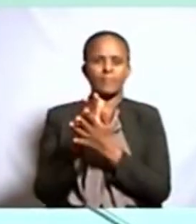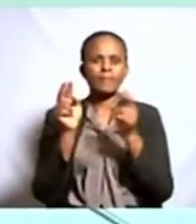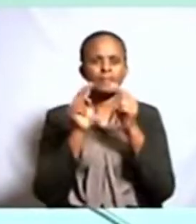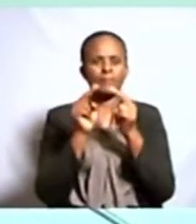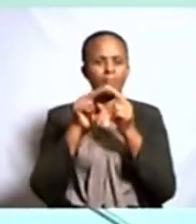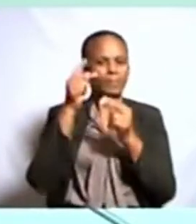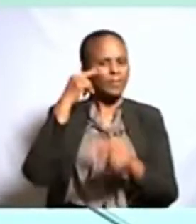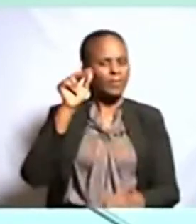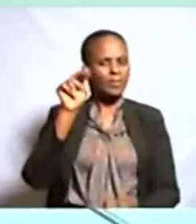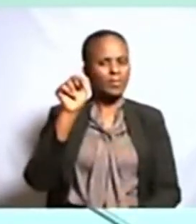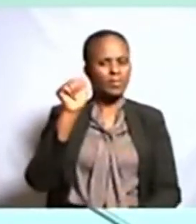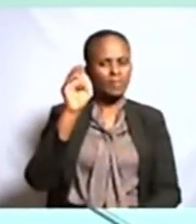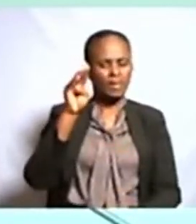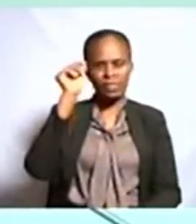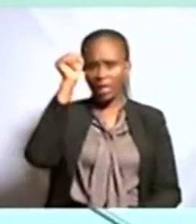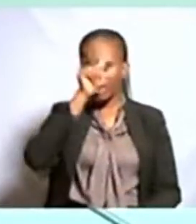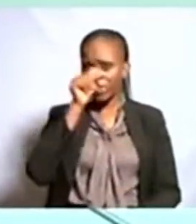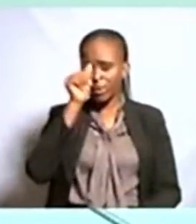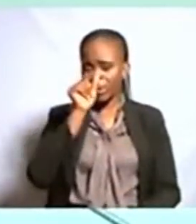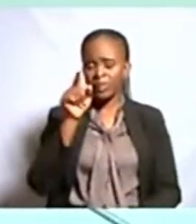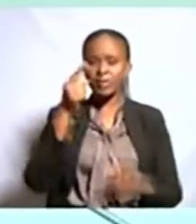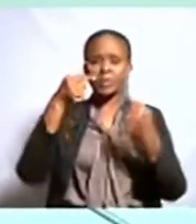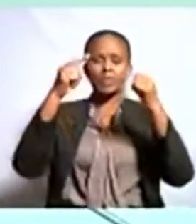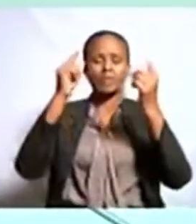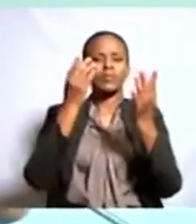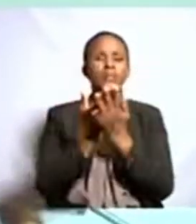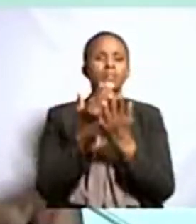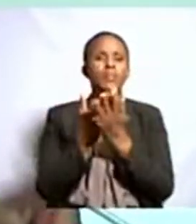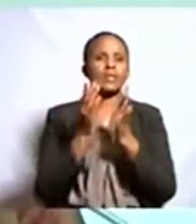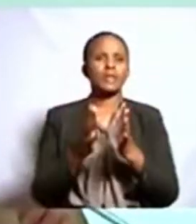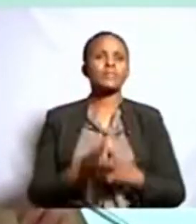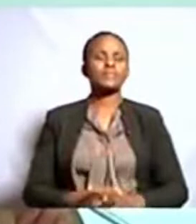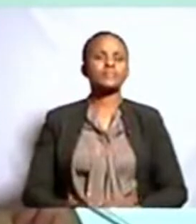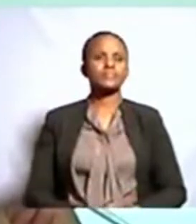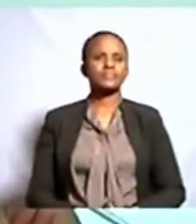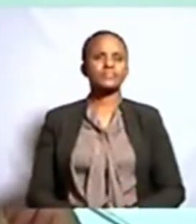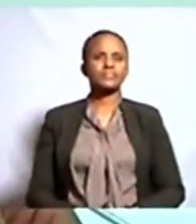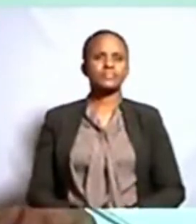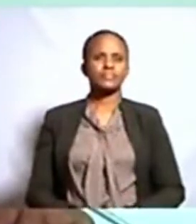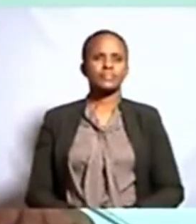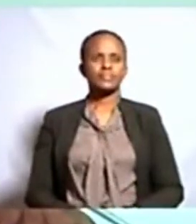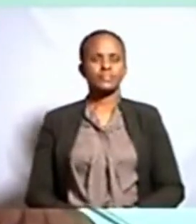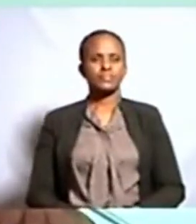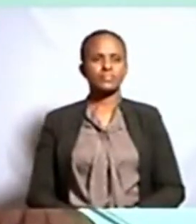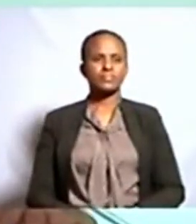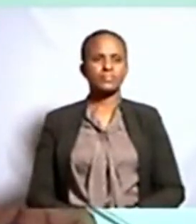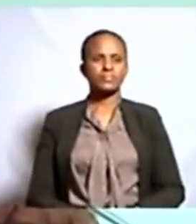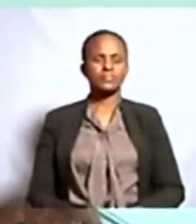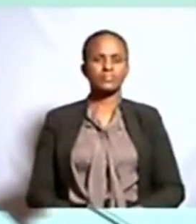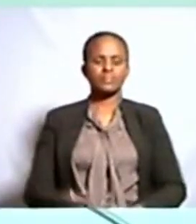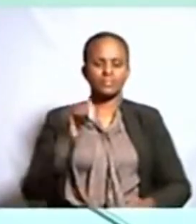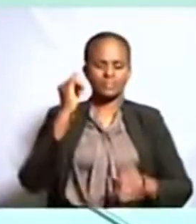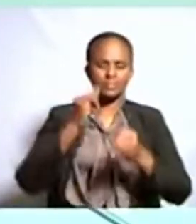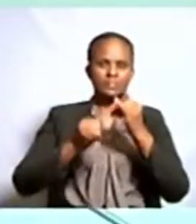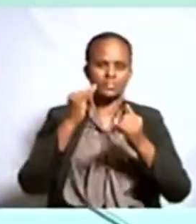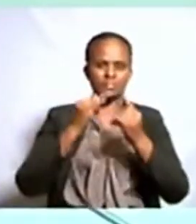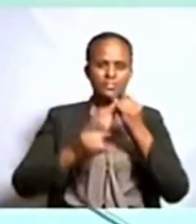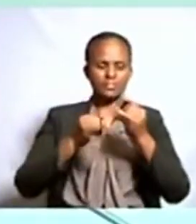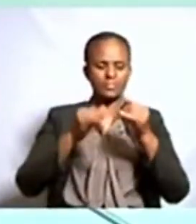NAB Africa Enterprise Limited, the successful bidder. The fourth point and the last and fourth point is